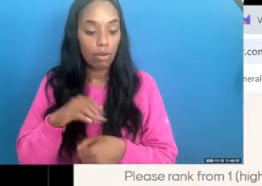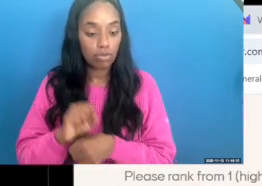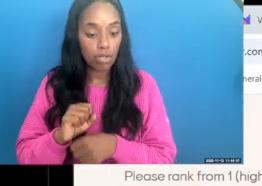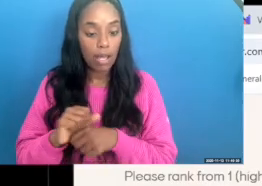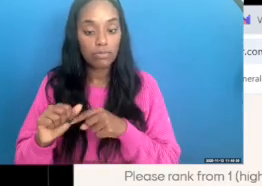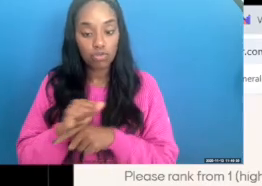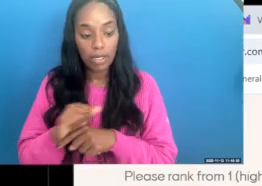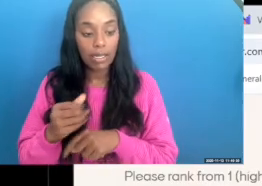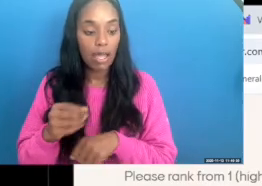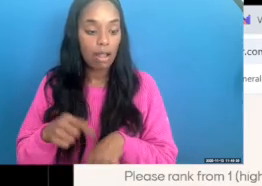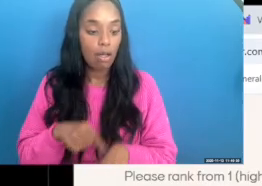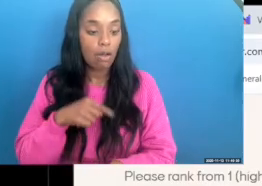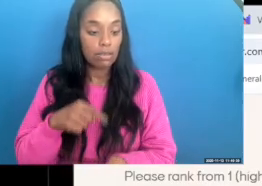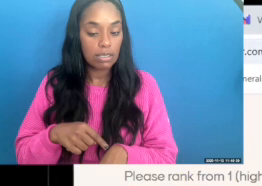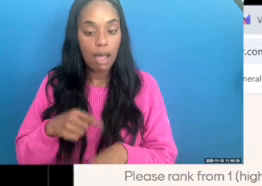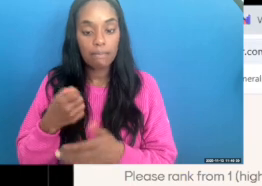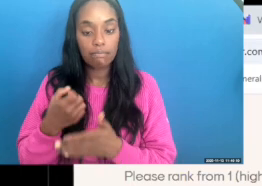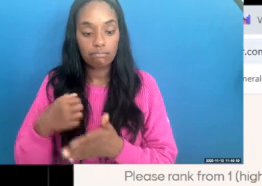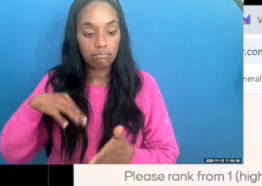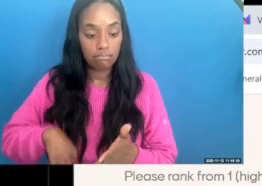creating local jobs, training, and long-term